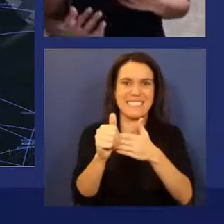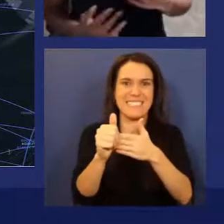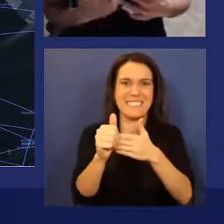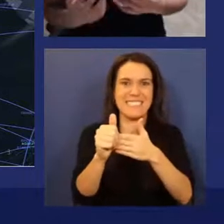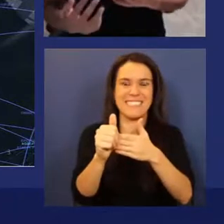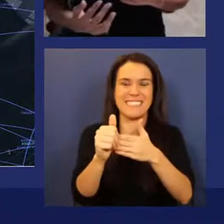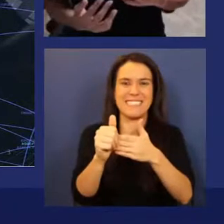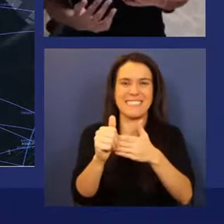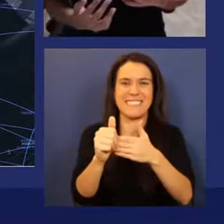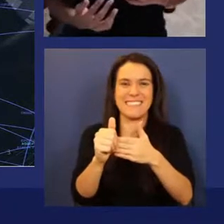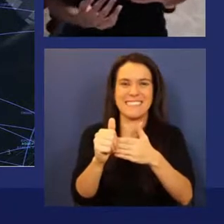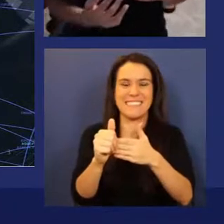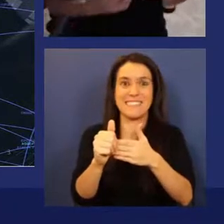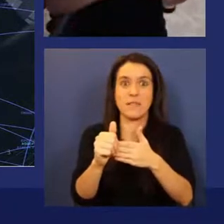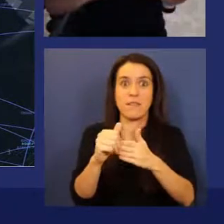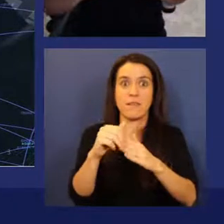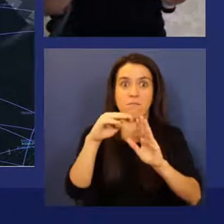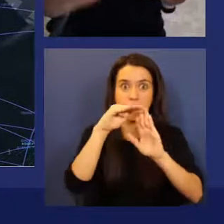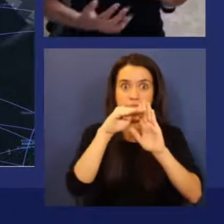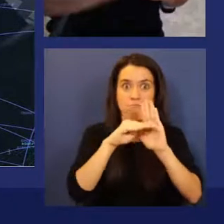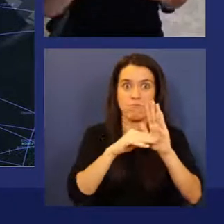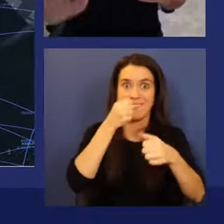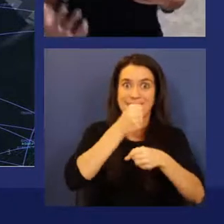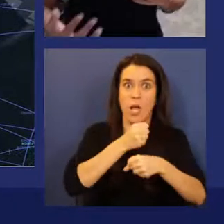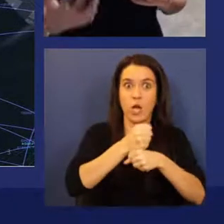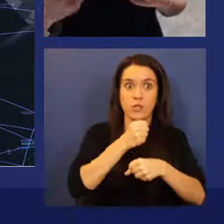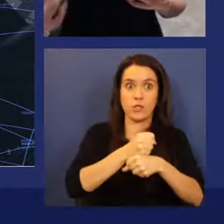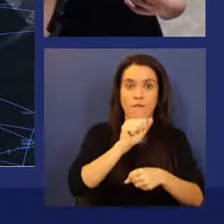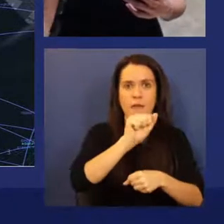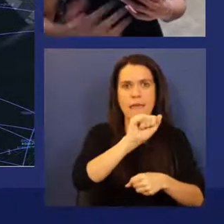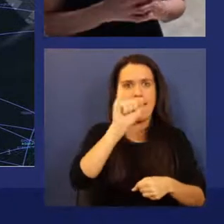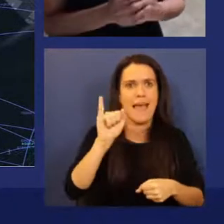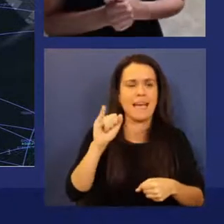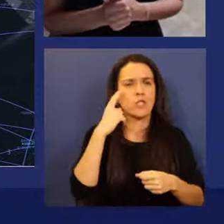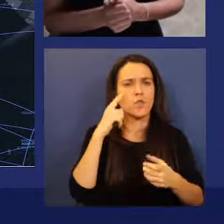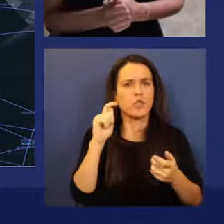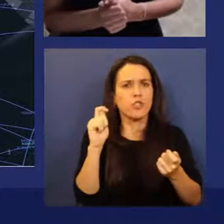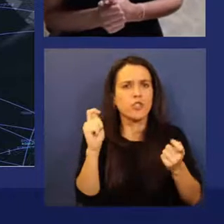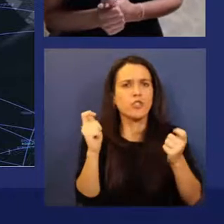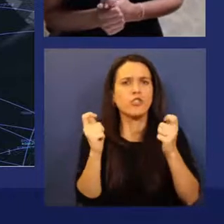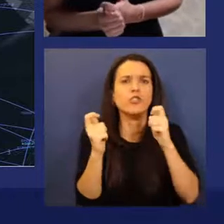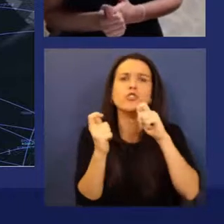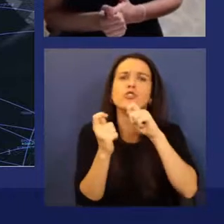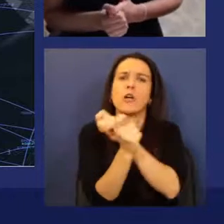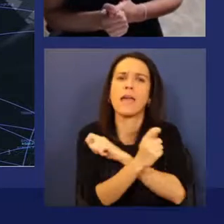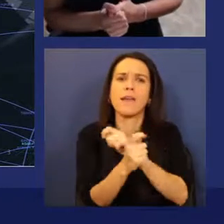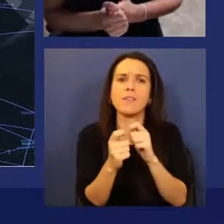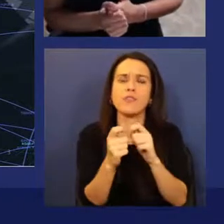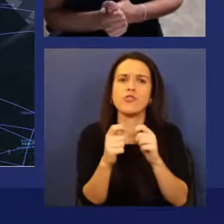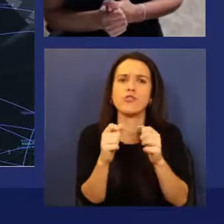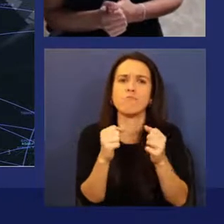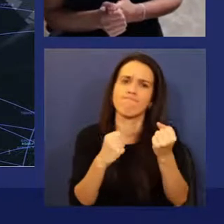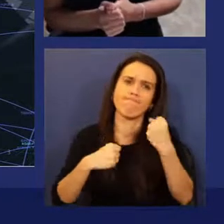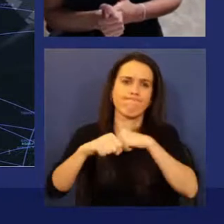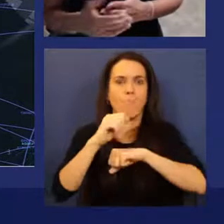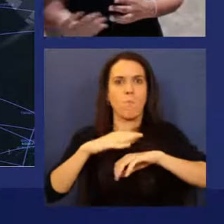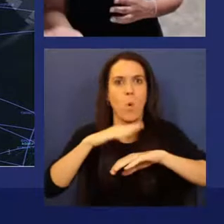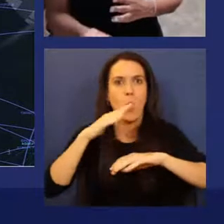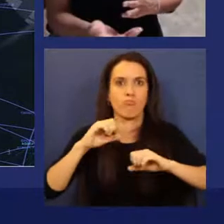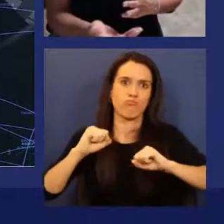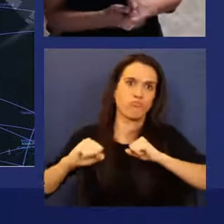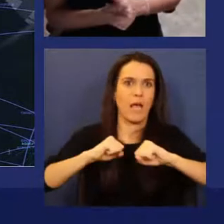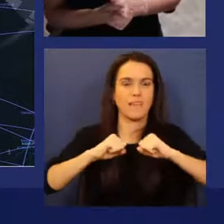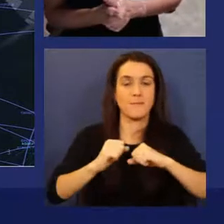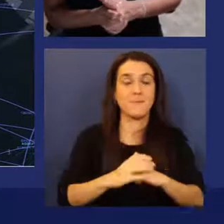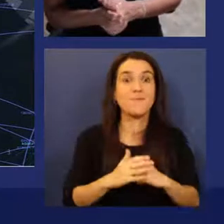some of the mundane tasks to AI so that we can move to a much productive challenges. So with that,